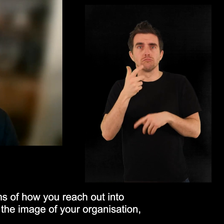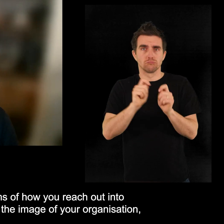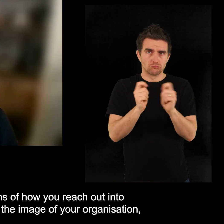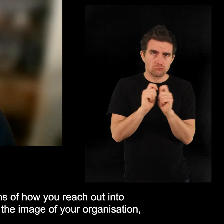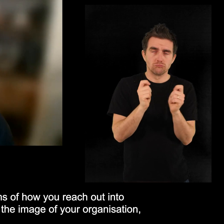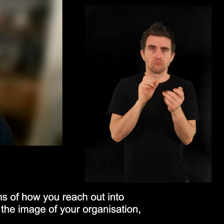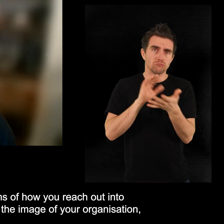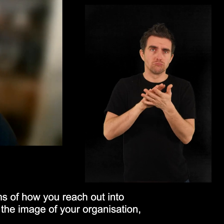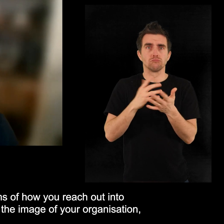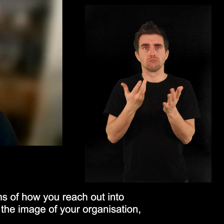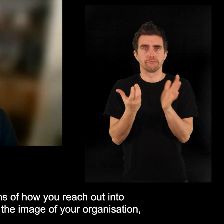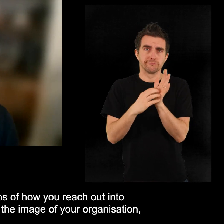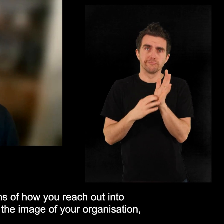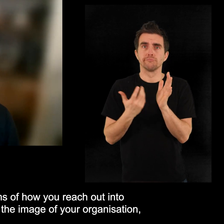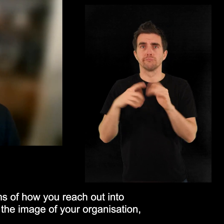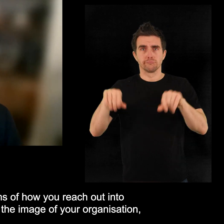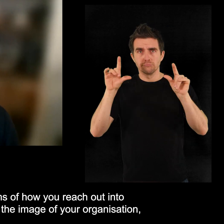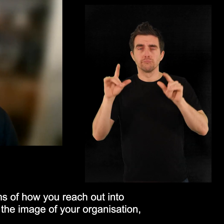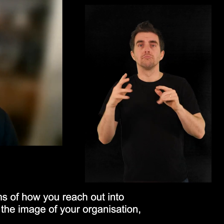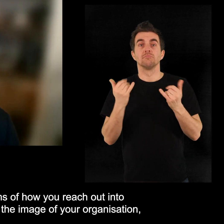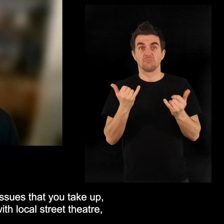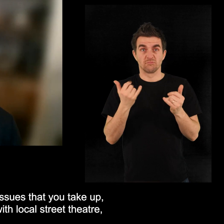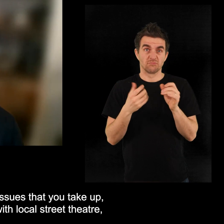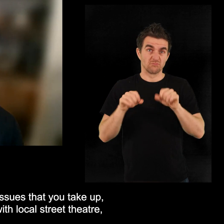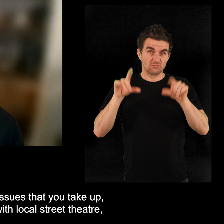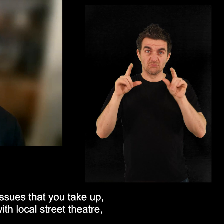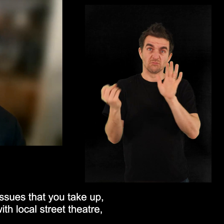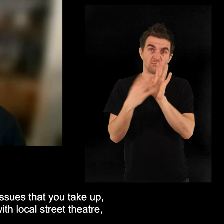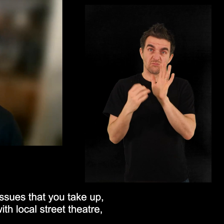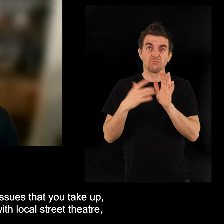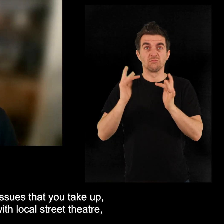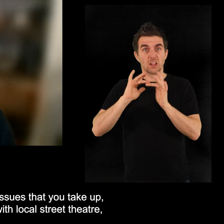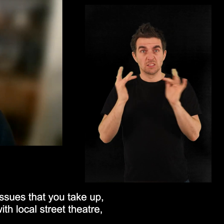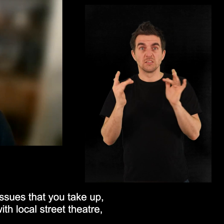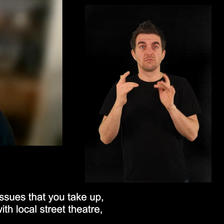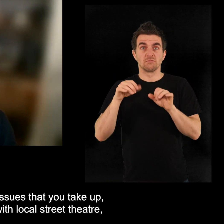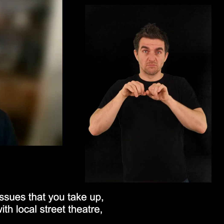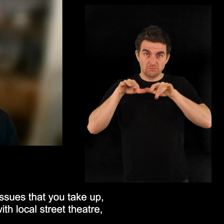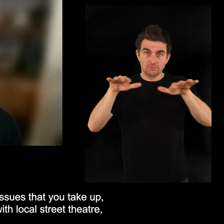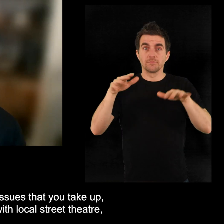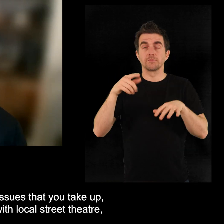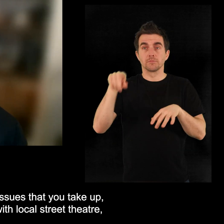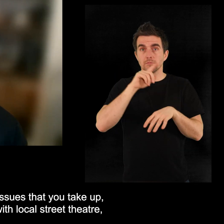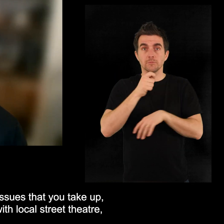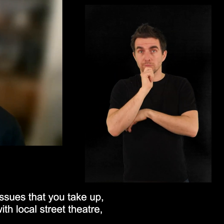develop the image of your organization, what you stand for, and the issues that